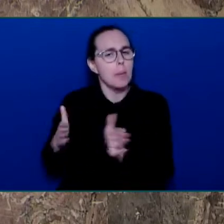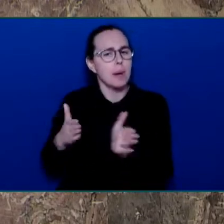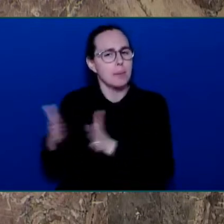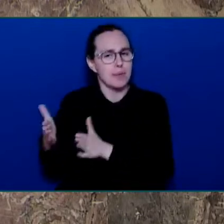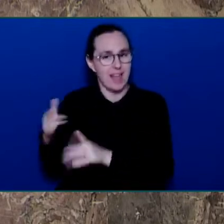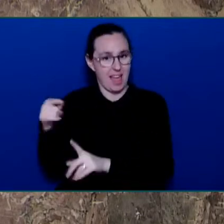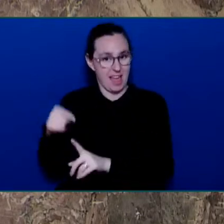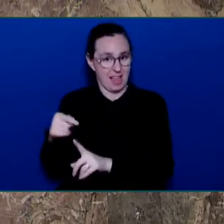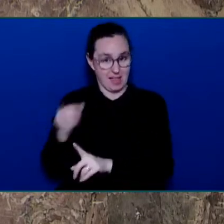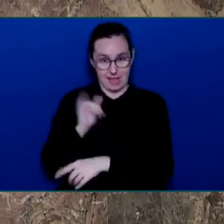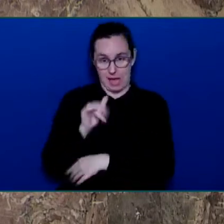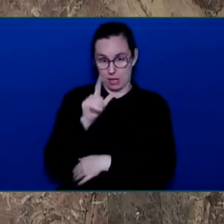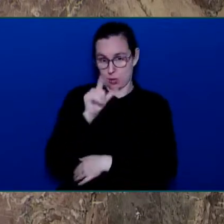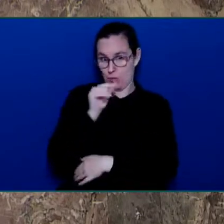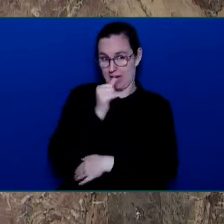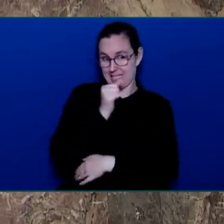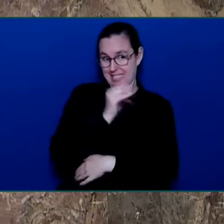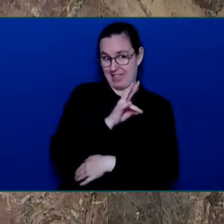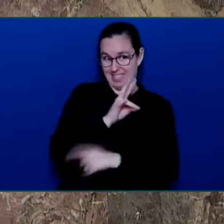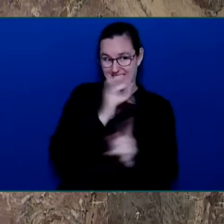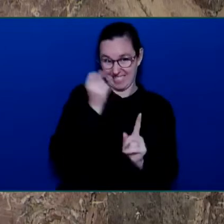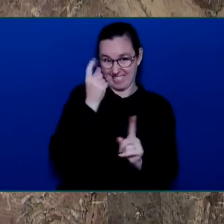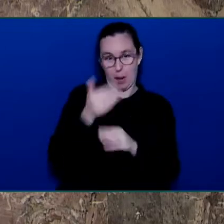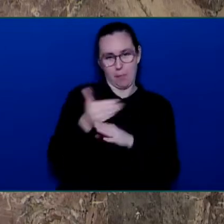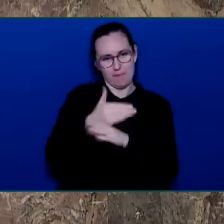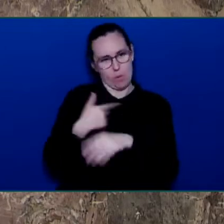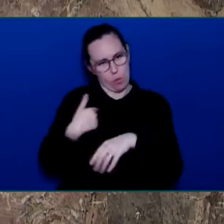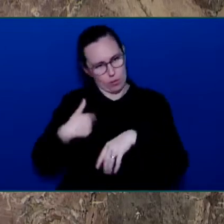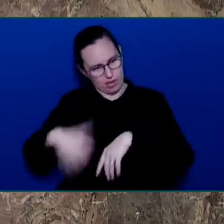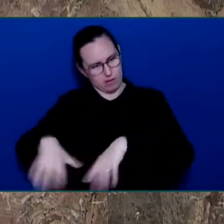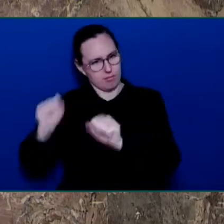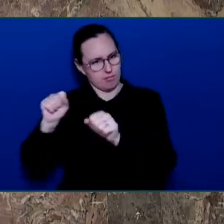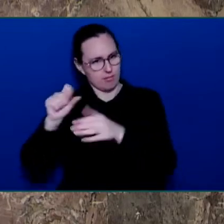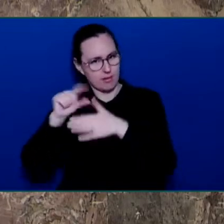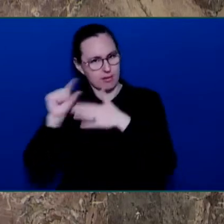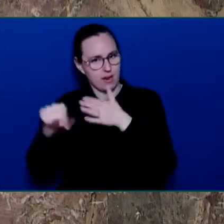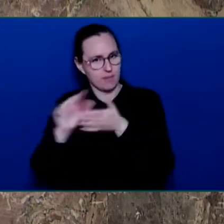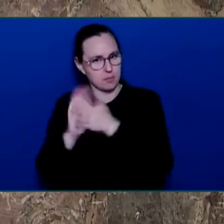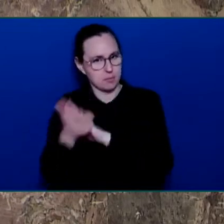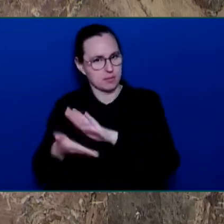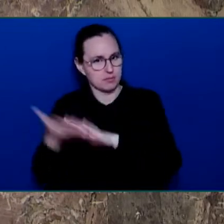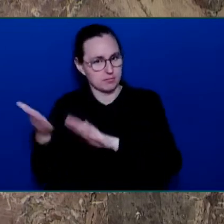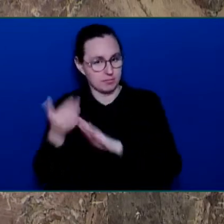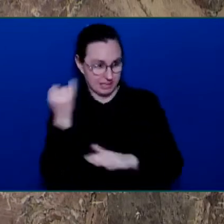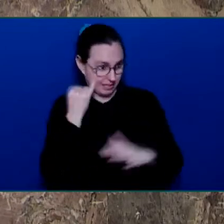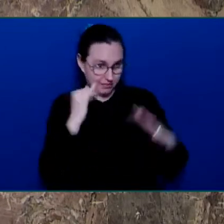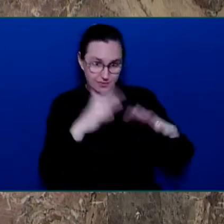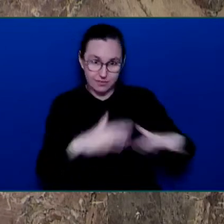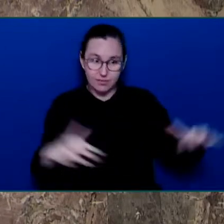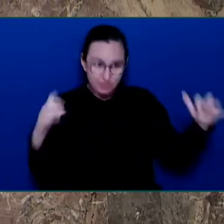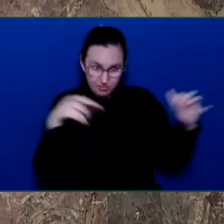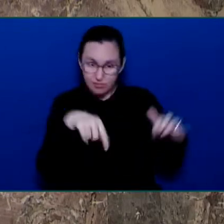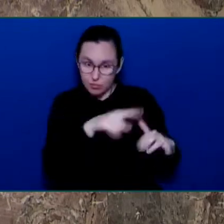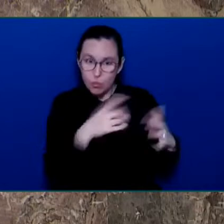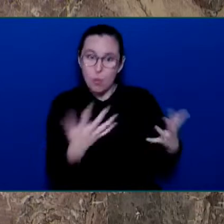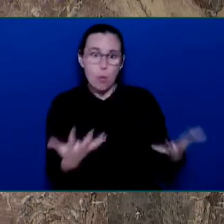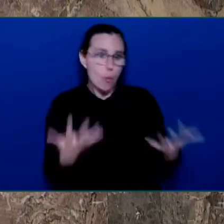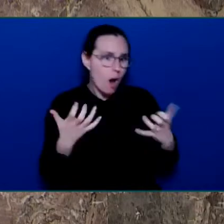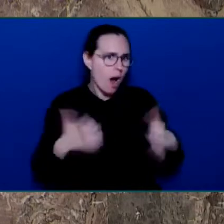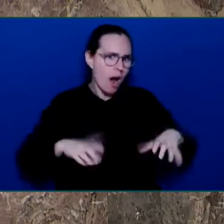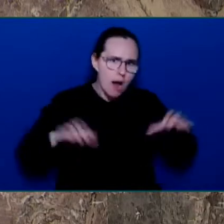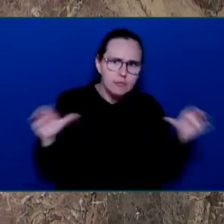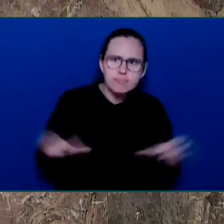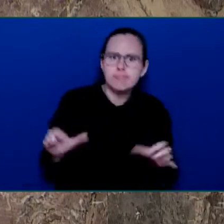this House is serious about climate action, this House and the opposition need to realize that not only do we need